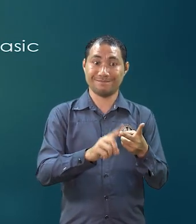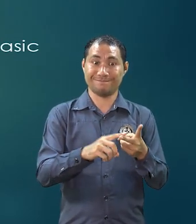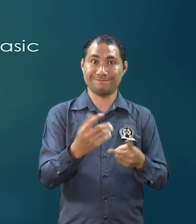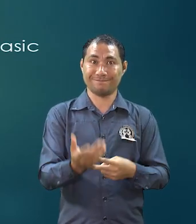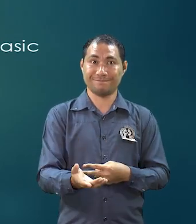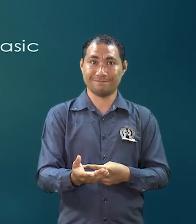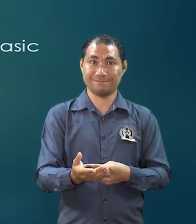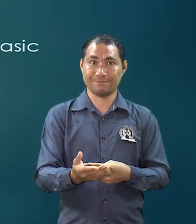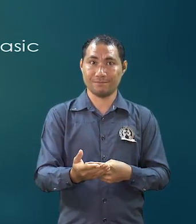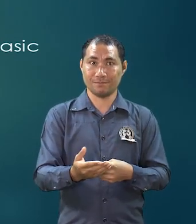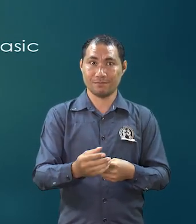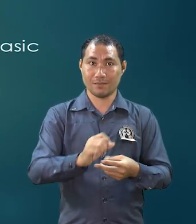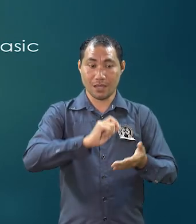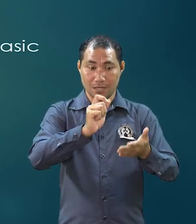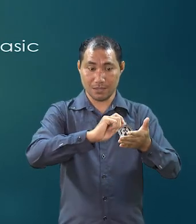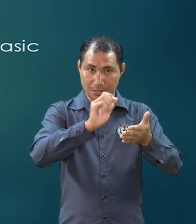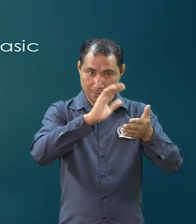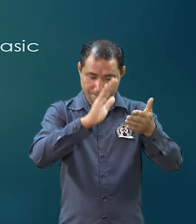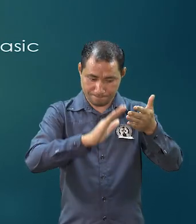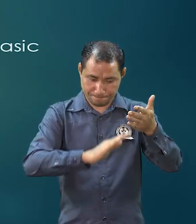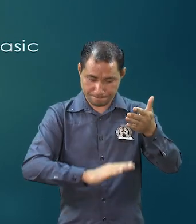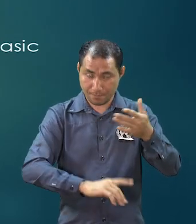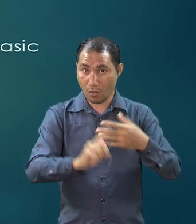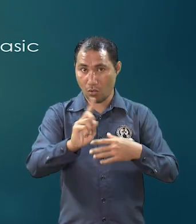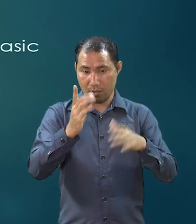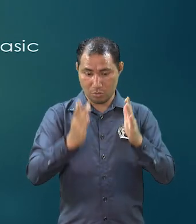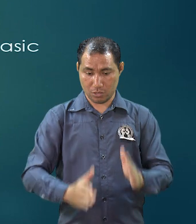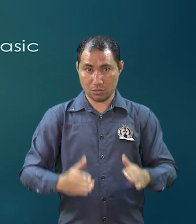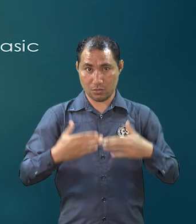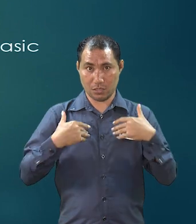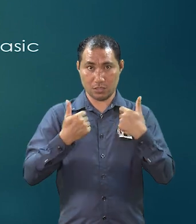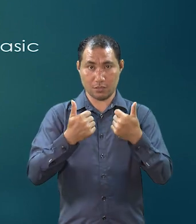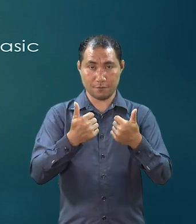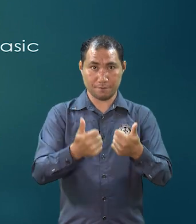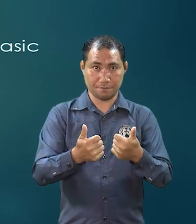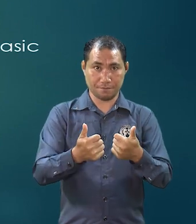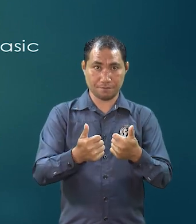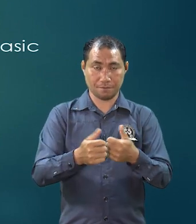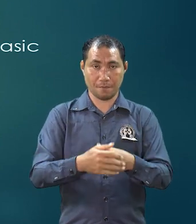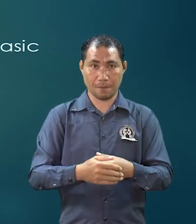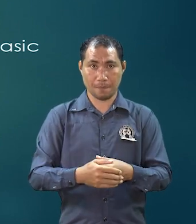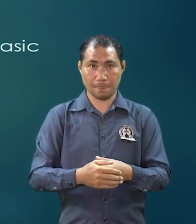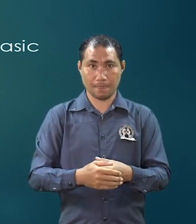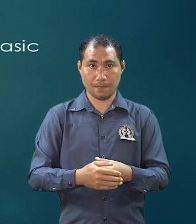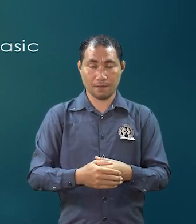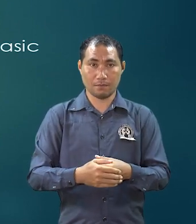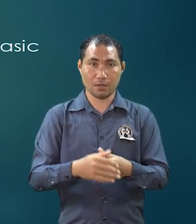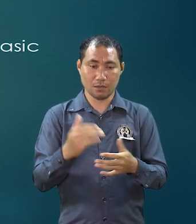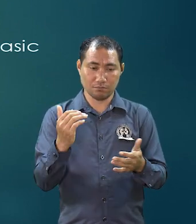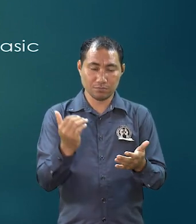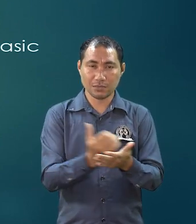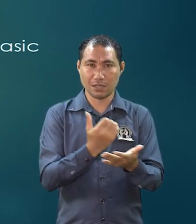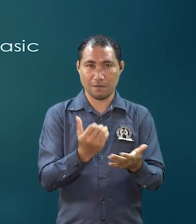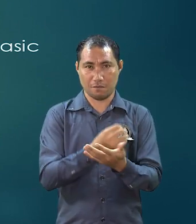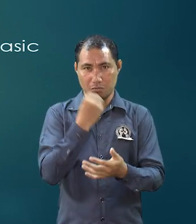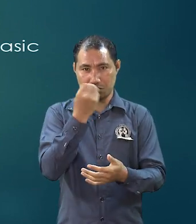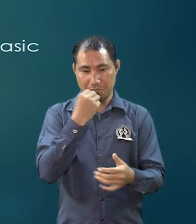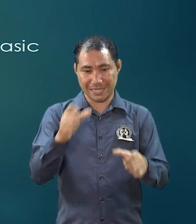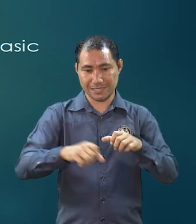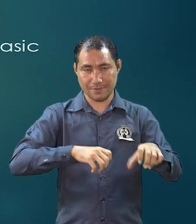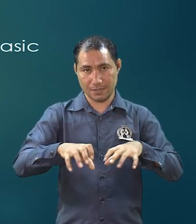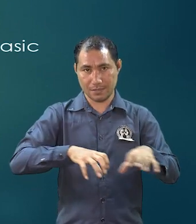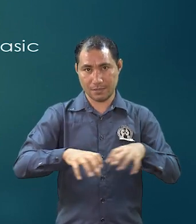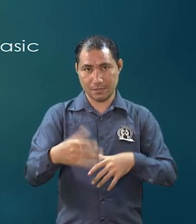is list the appropriate personal hygiene and basic safe food practices.